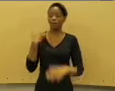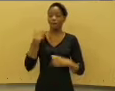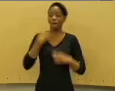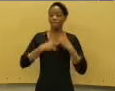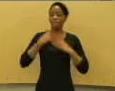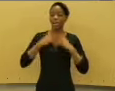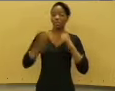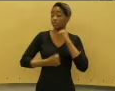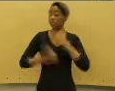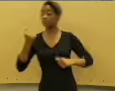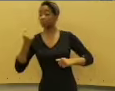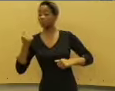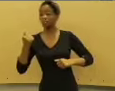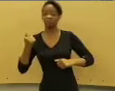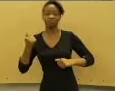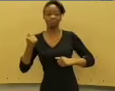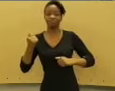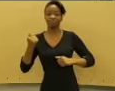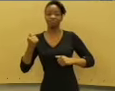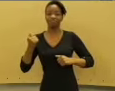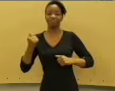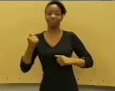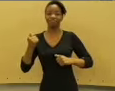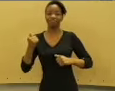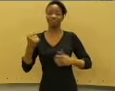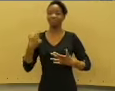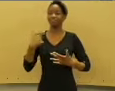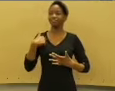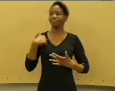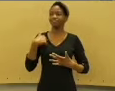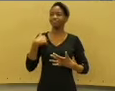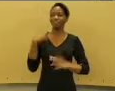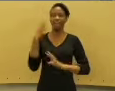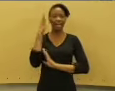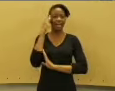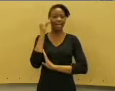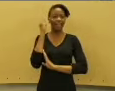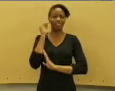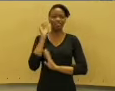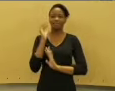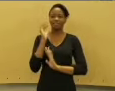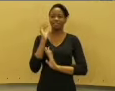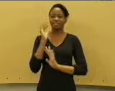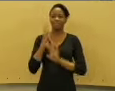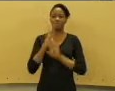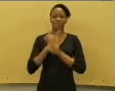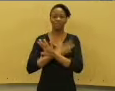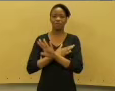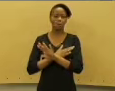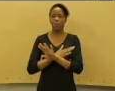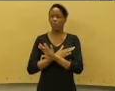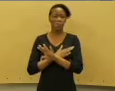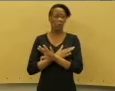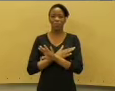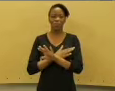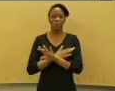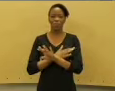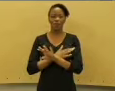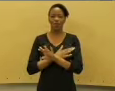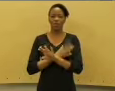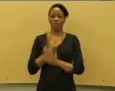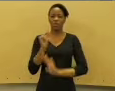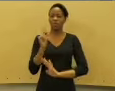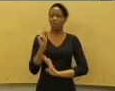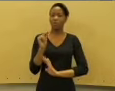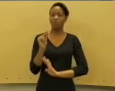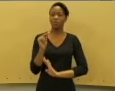You know, this is something that I never would have experienced 3 years ago. I literally just started drinking coffee